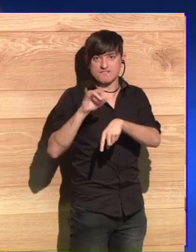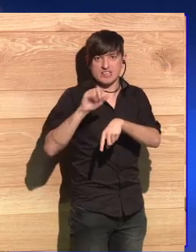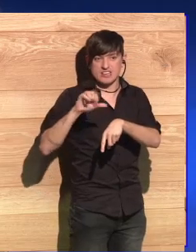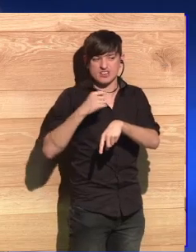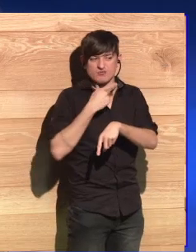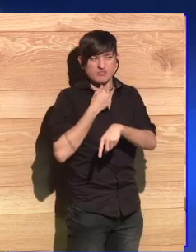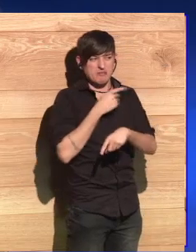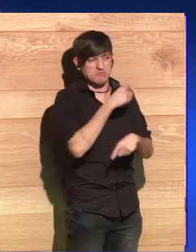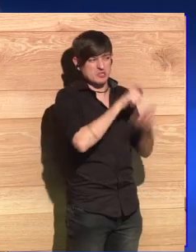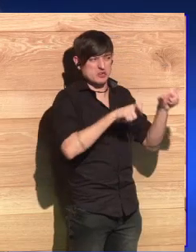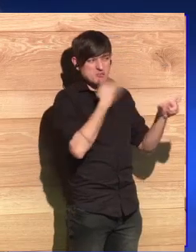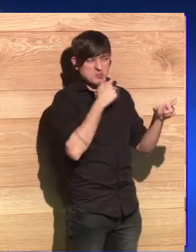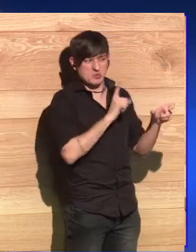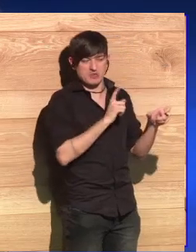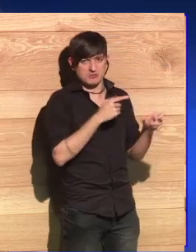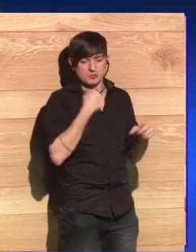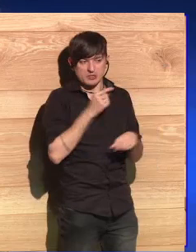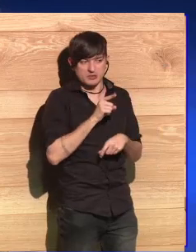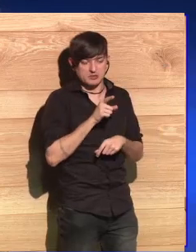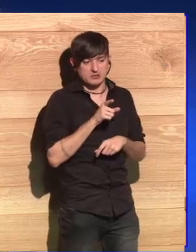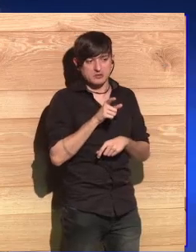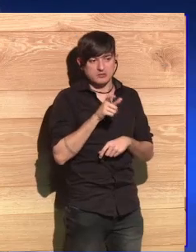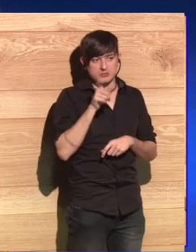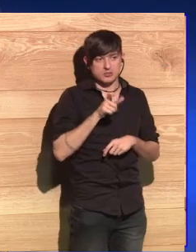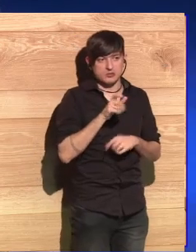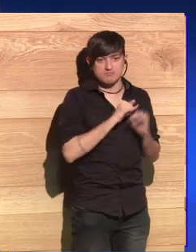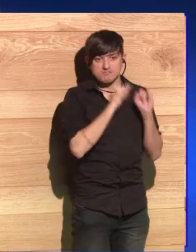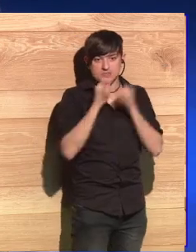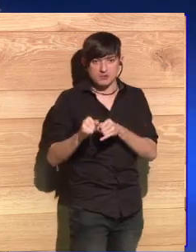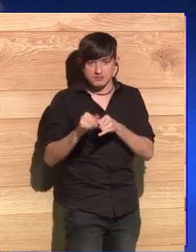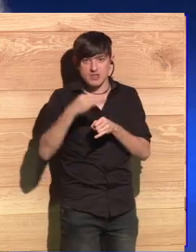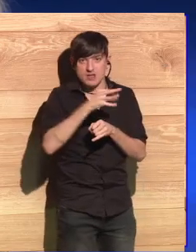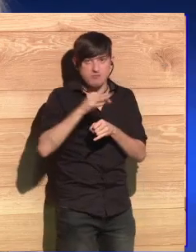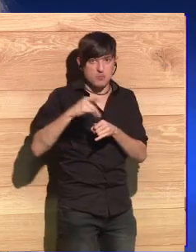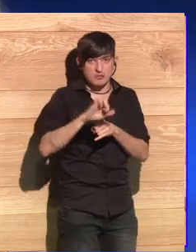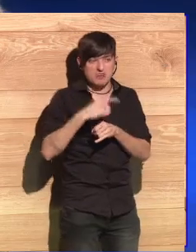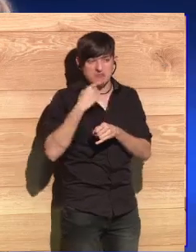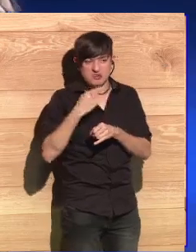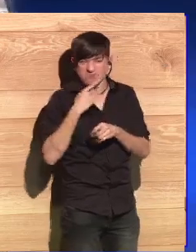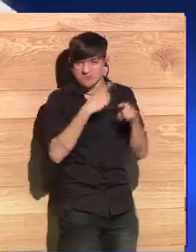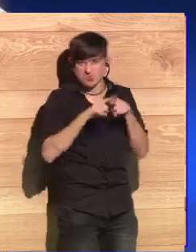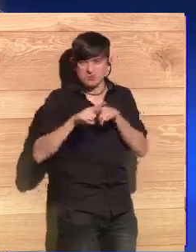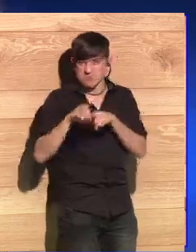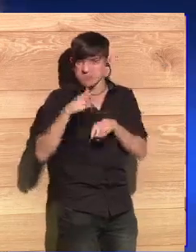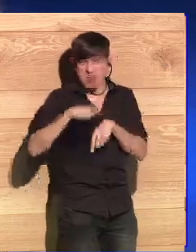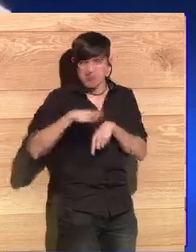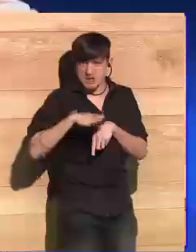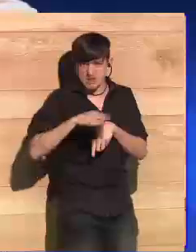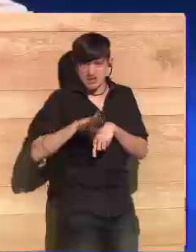Bobby. And next thing you know, he whistled, and and all of his friends came out